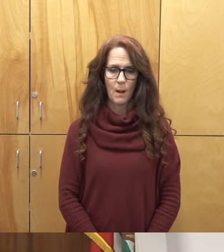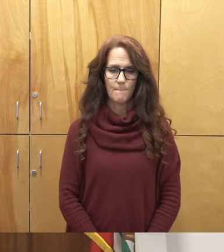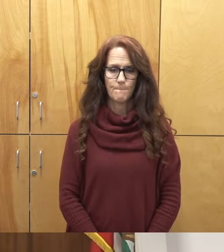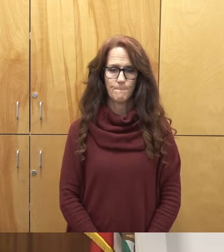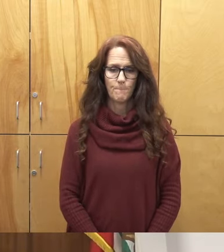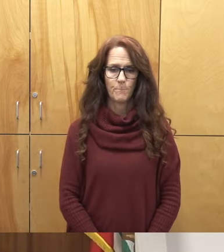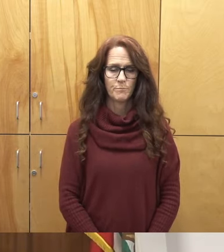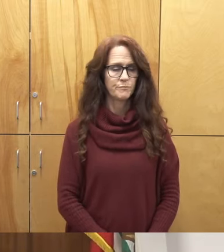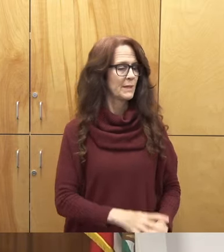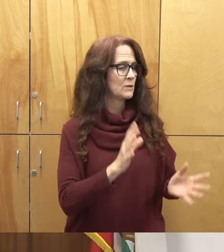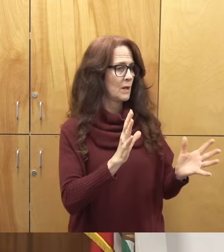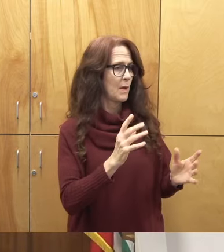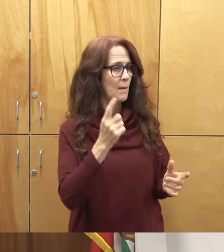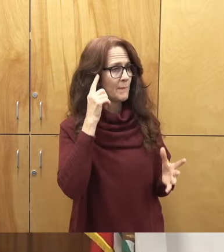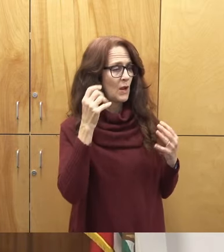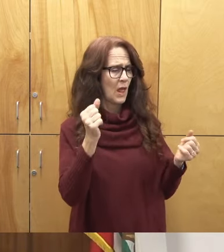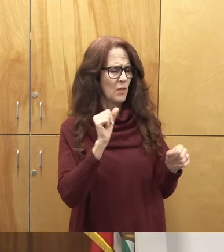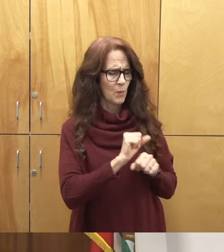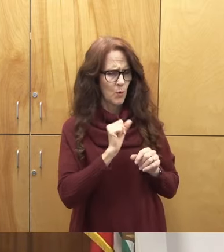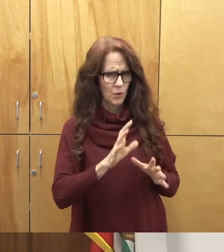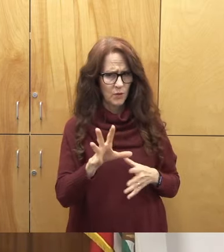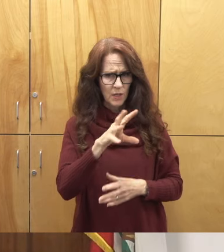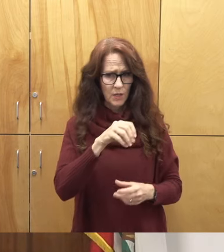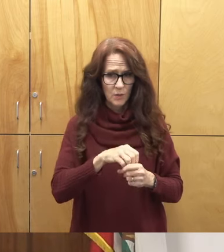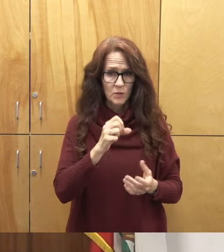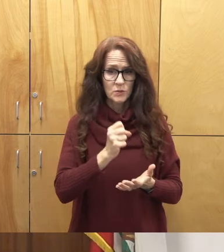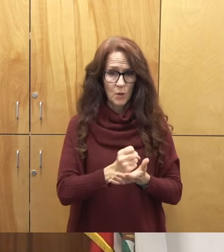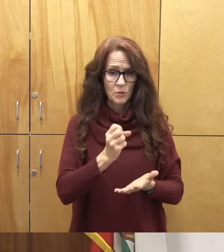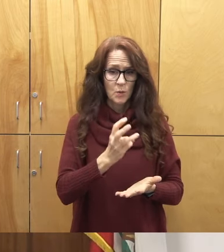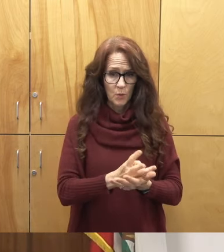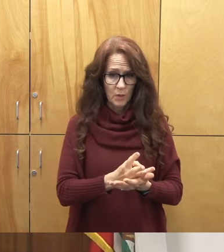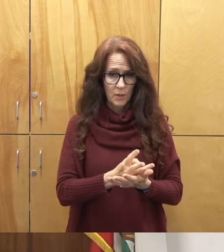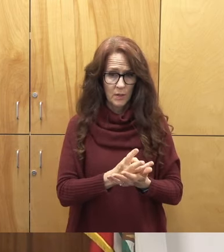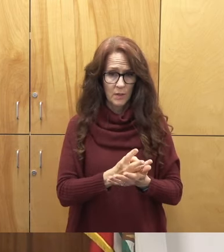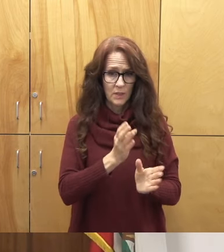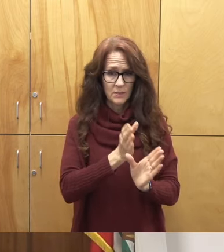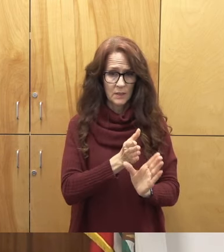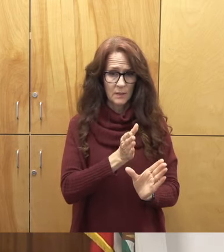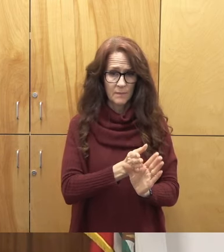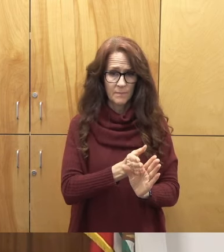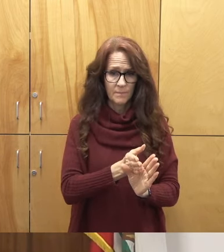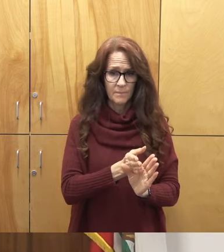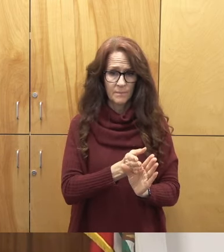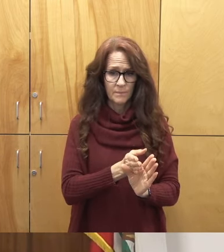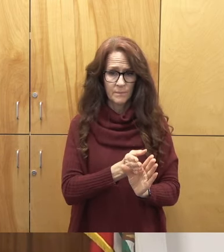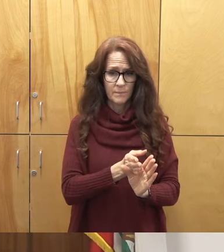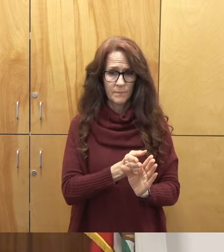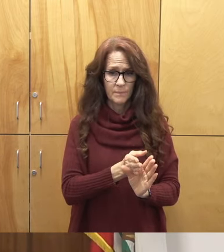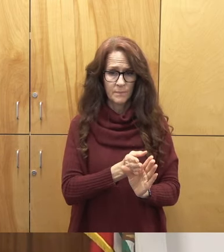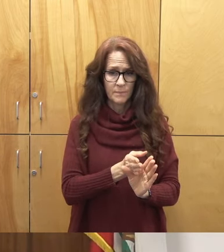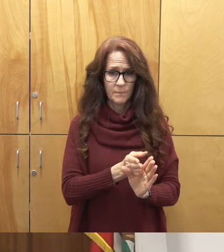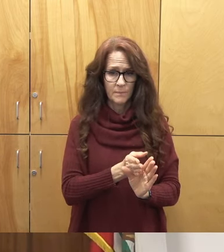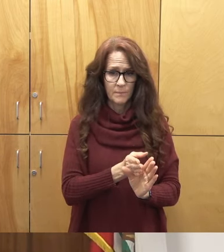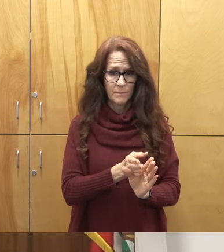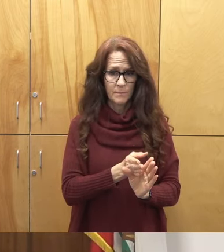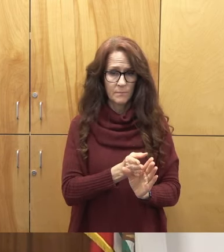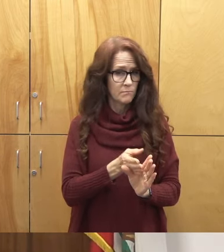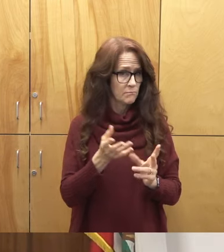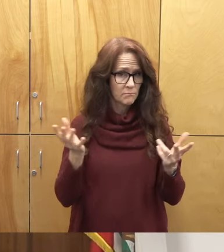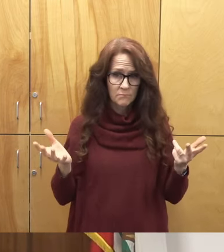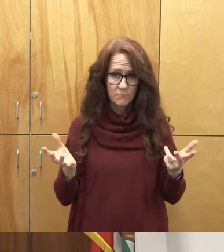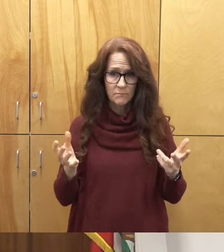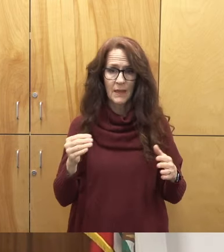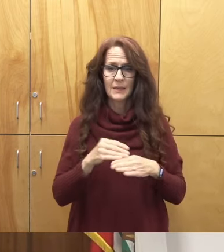When you talk about mental health workers, those include social workers, psychologists, and anybody else?